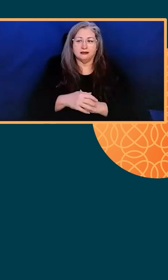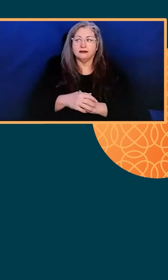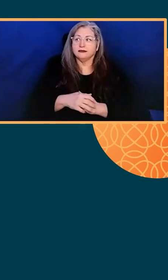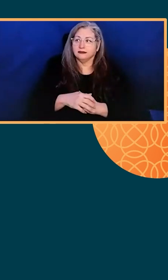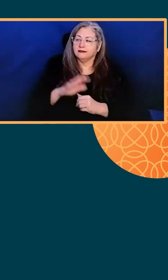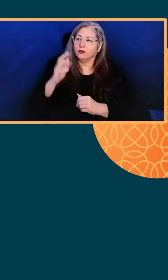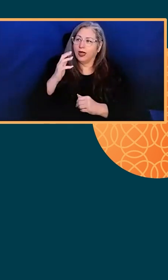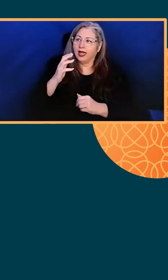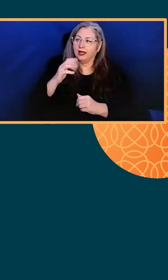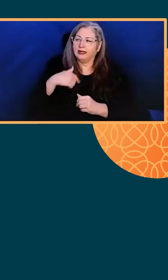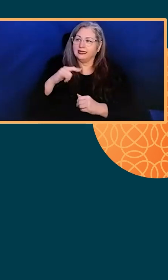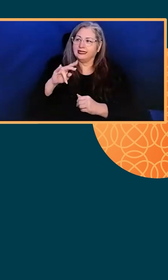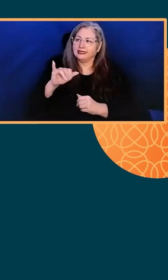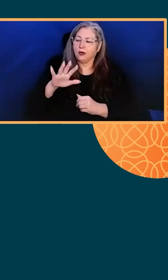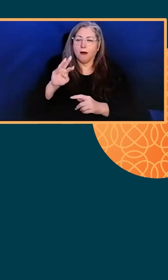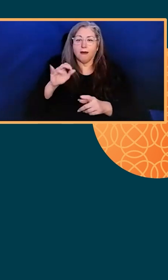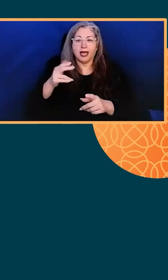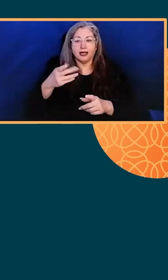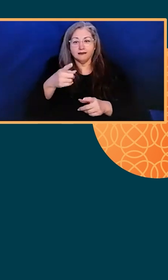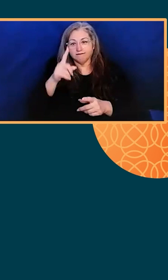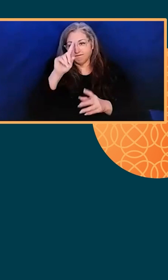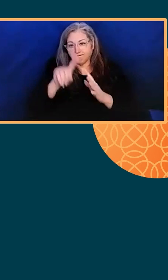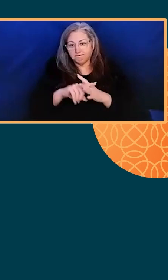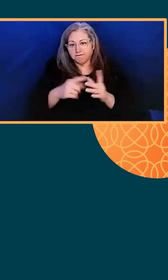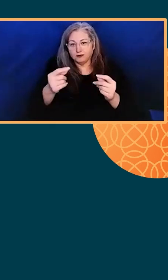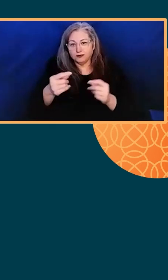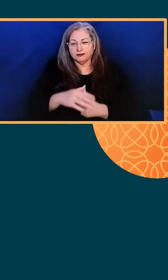Wow, this is Lindsey. Micah, what's coming up for you?